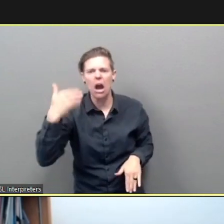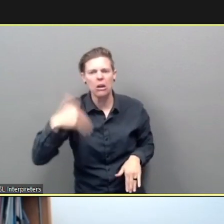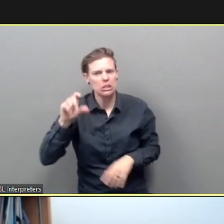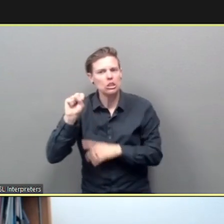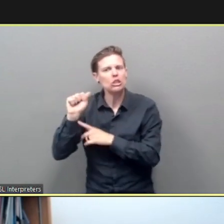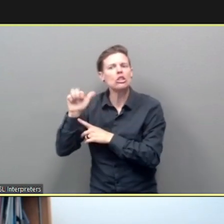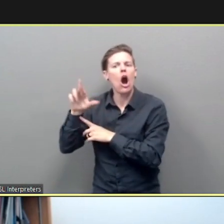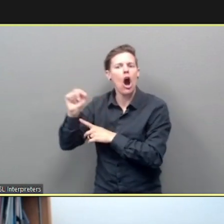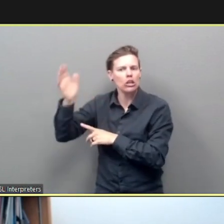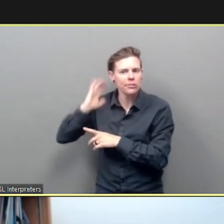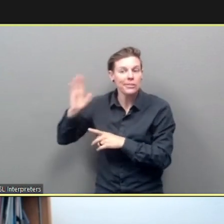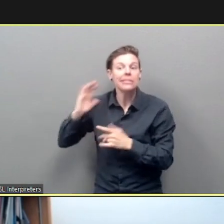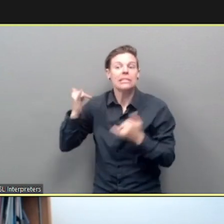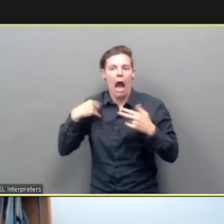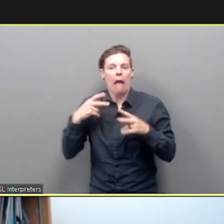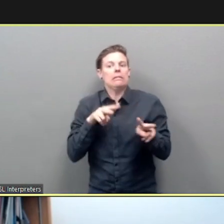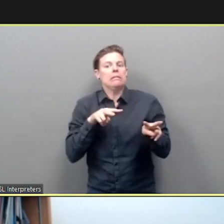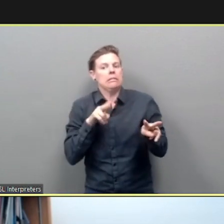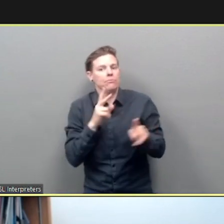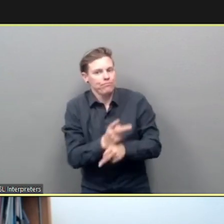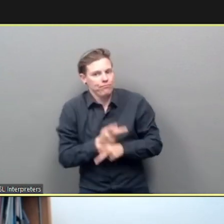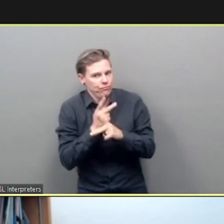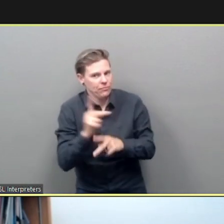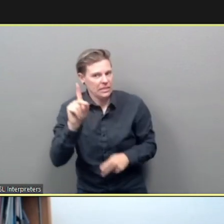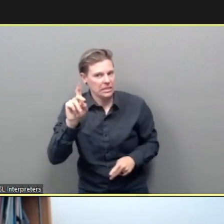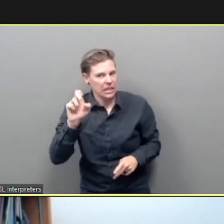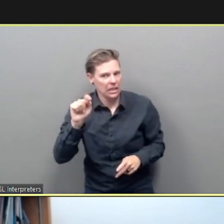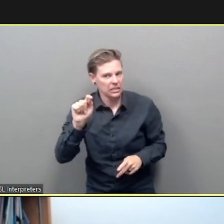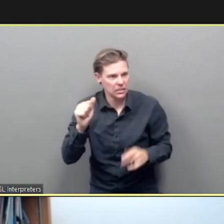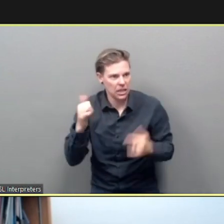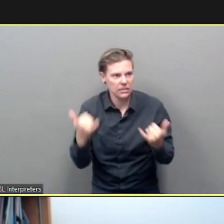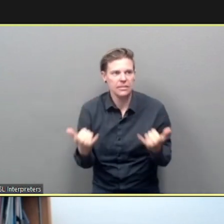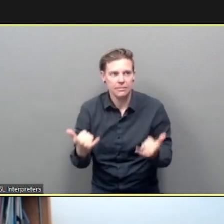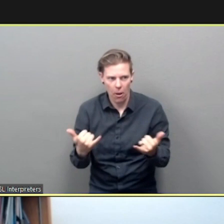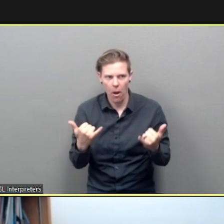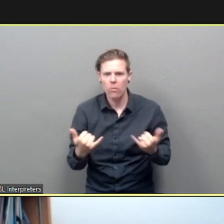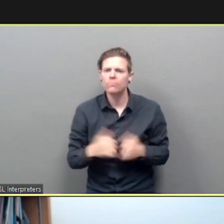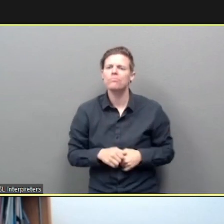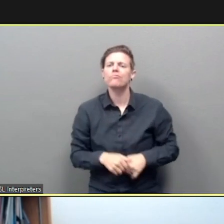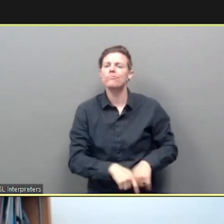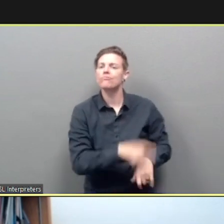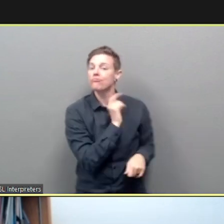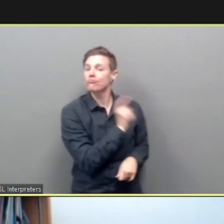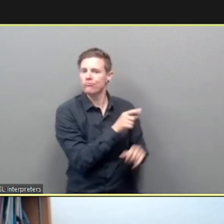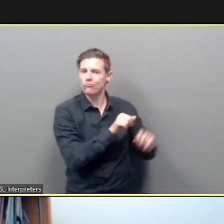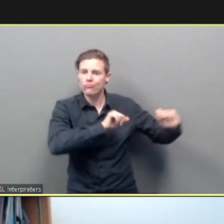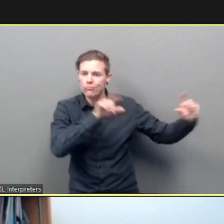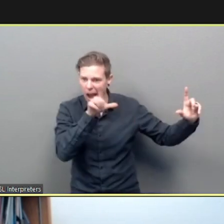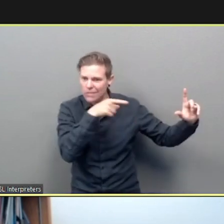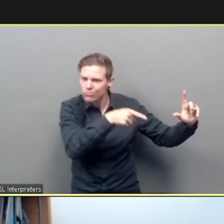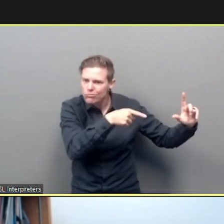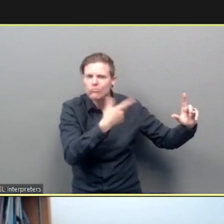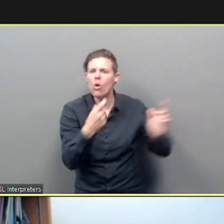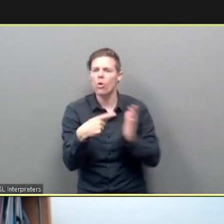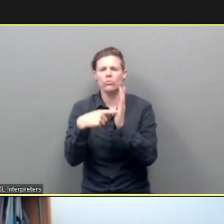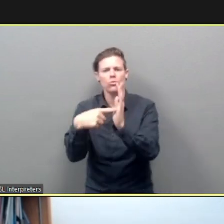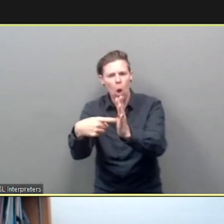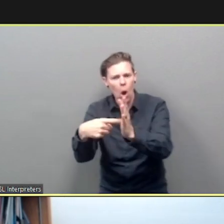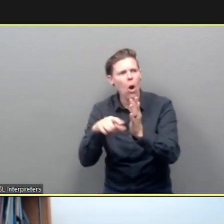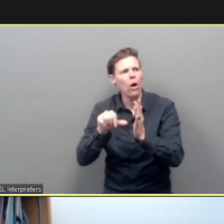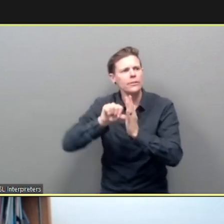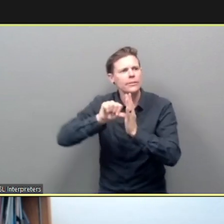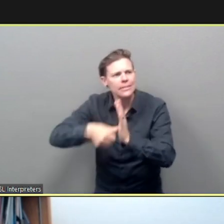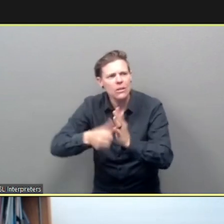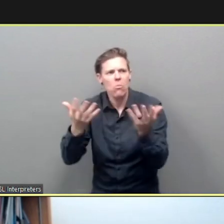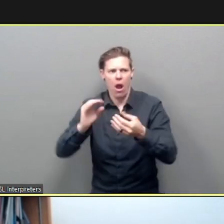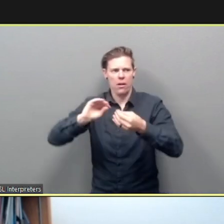slide. So we wanted to just take a minute to highlight the rising incidence among